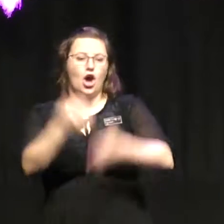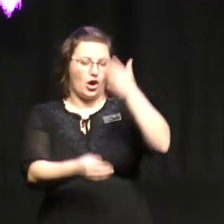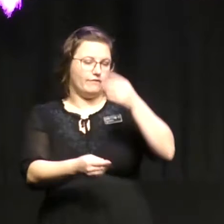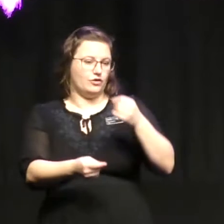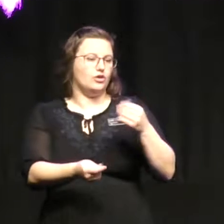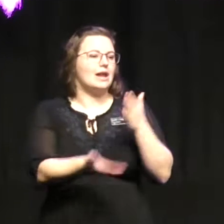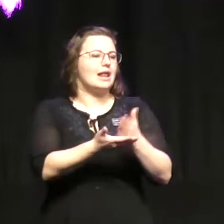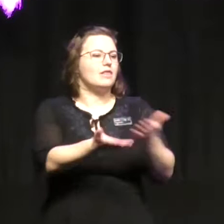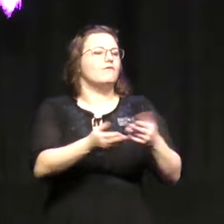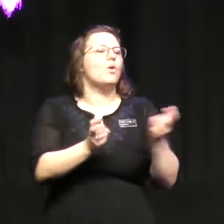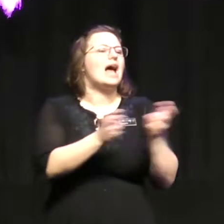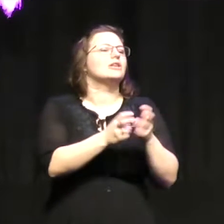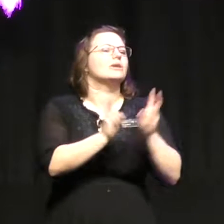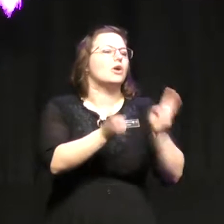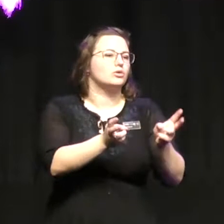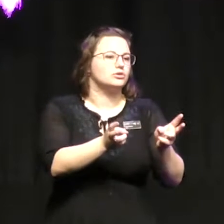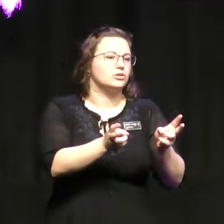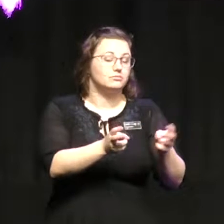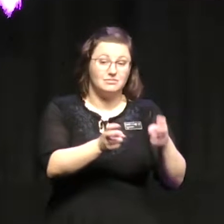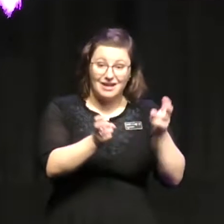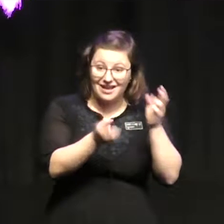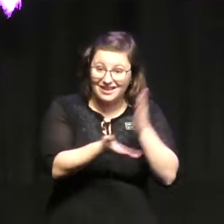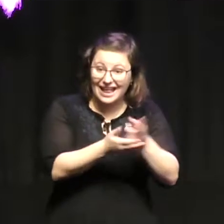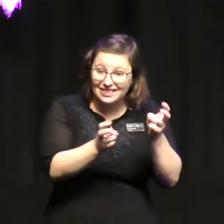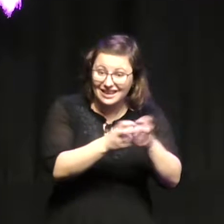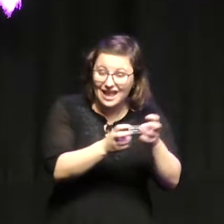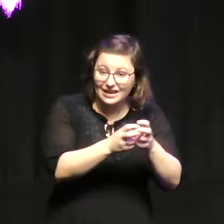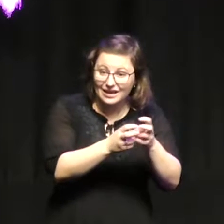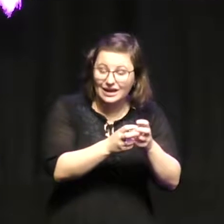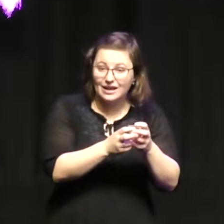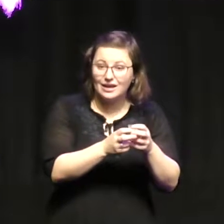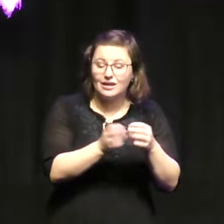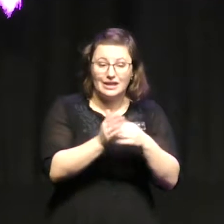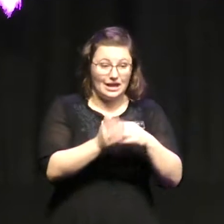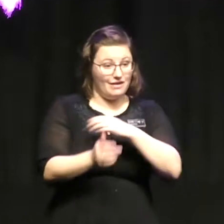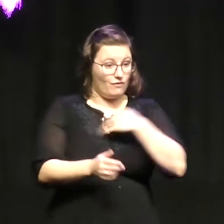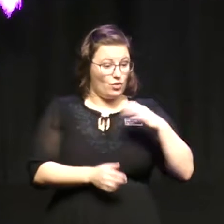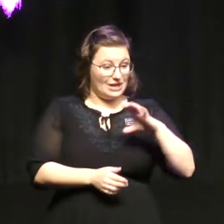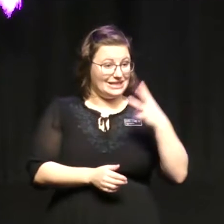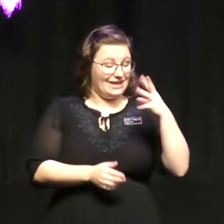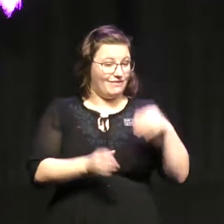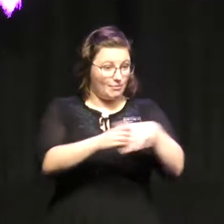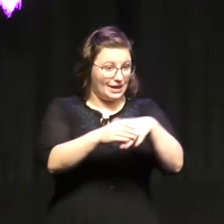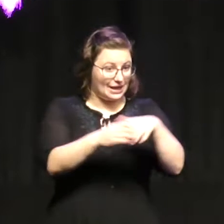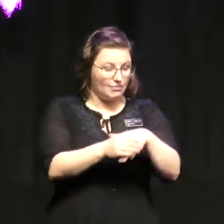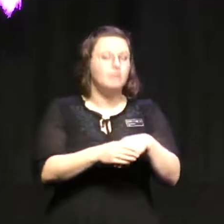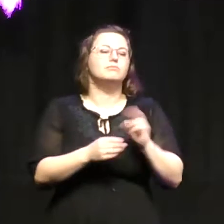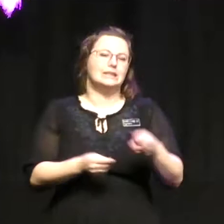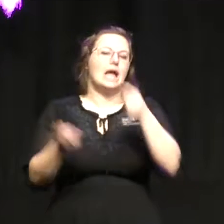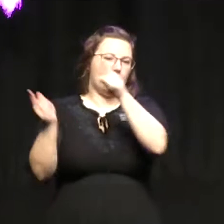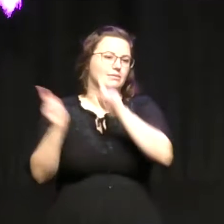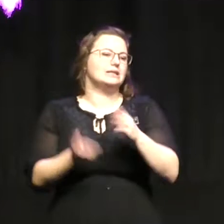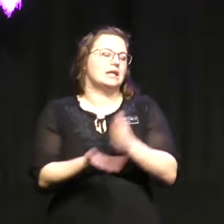right to energy. Right to energy, therefore, for SEWA members is a human